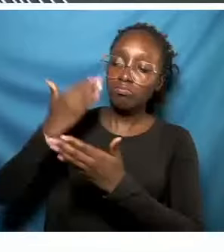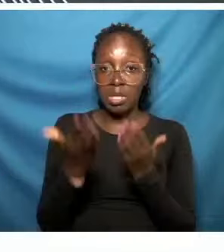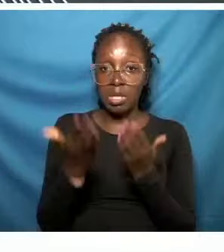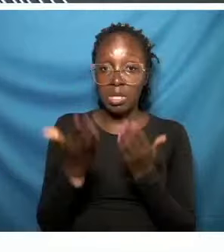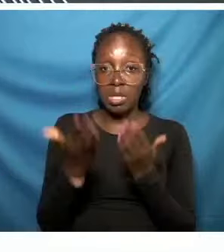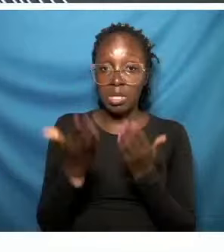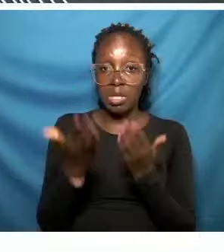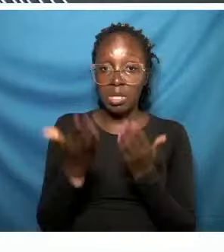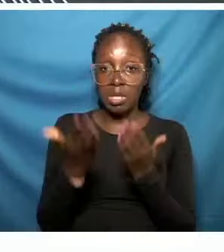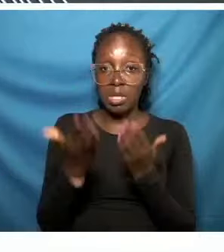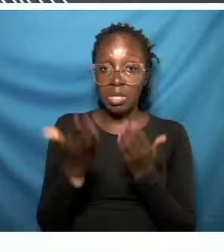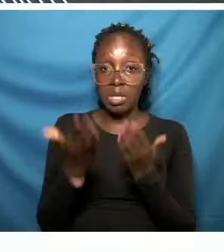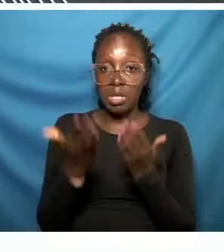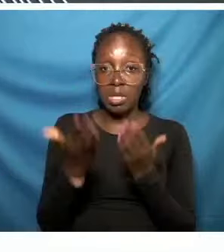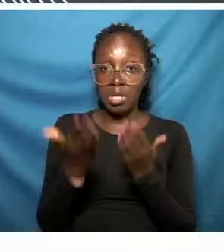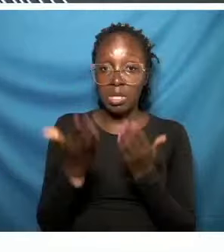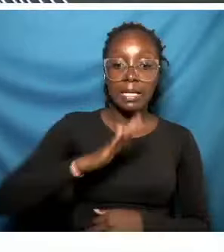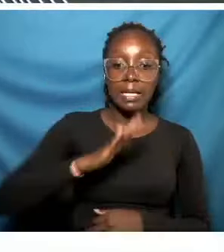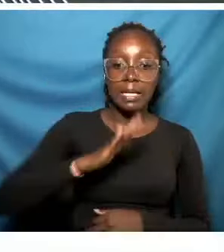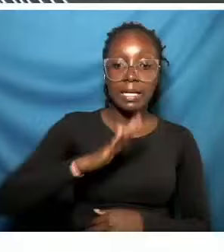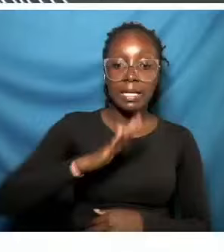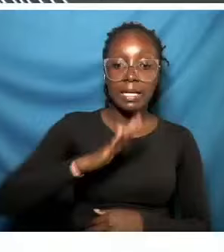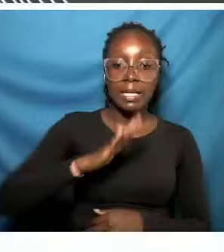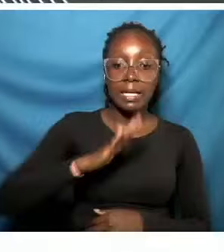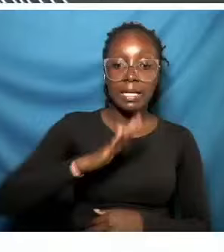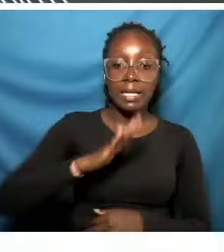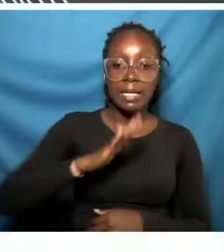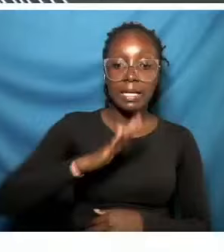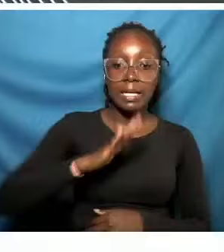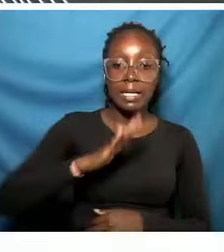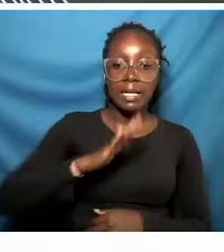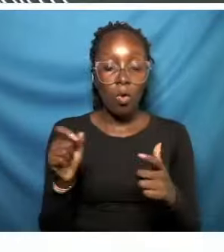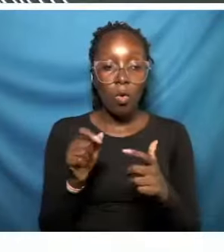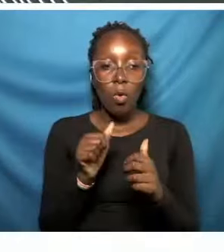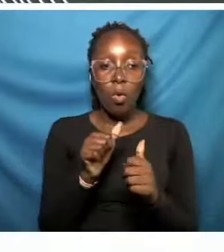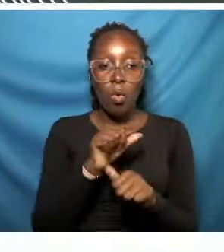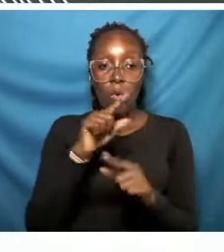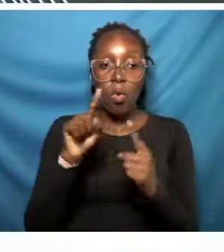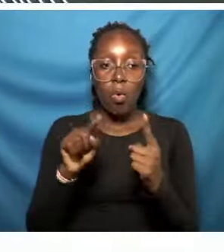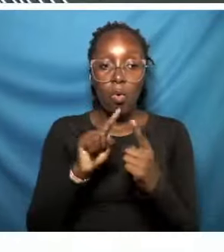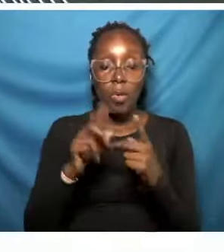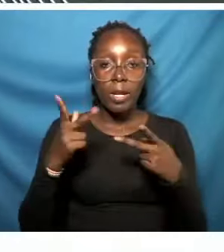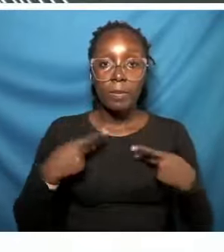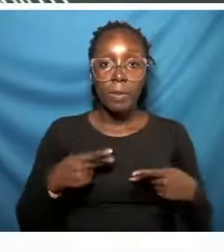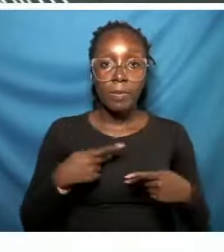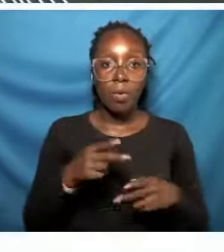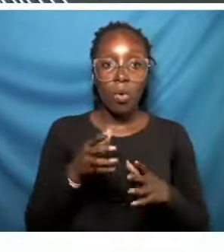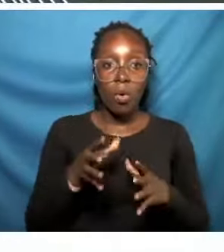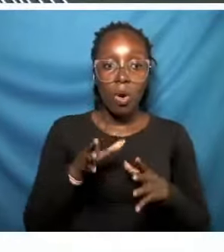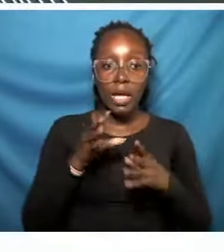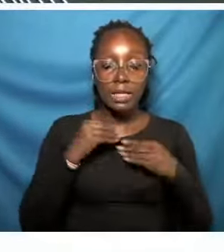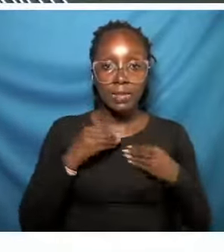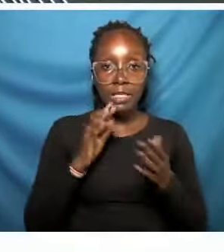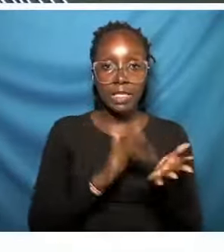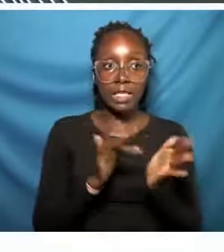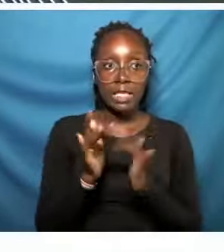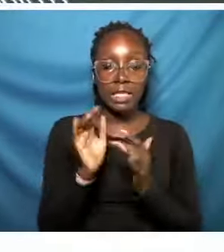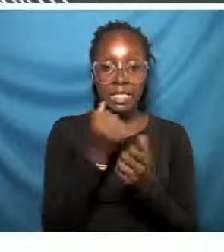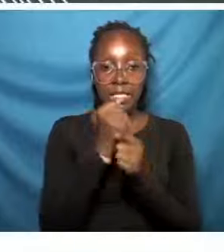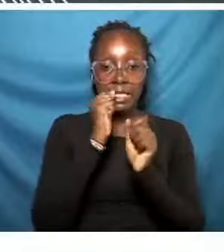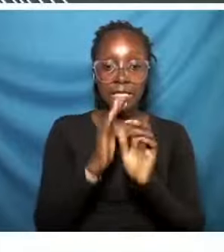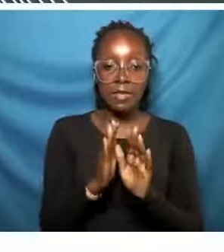side. When people in our lineage who did not accept the Lord Jesus Christ as Savior committed sins